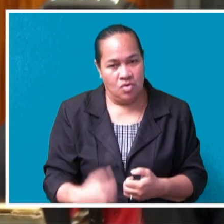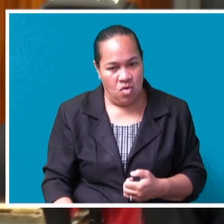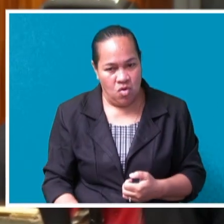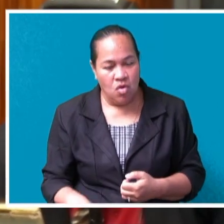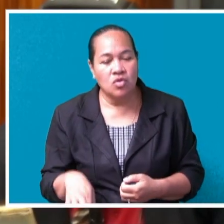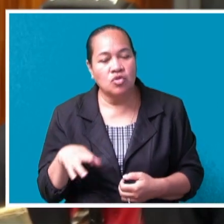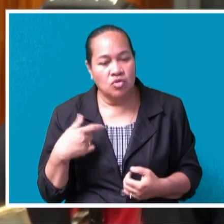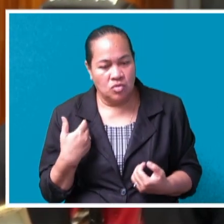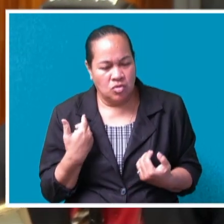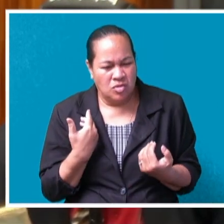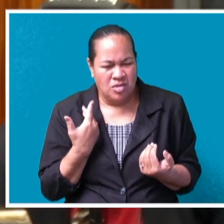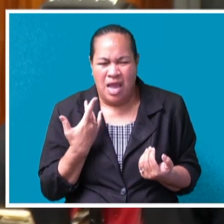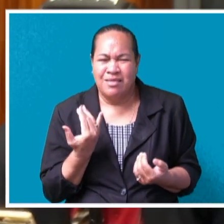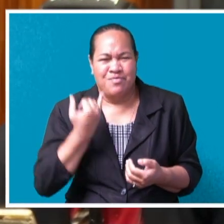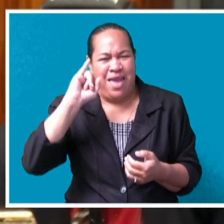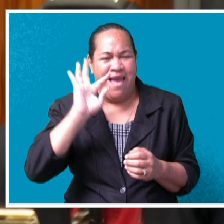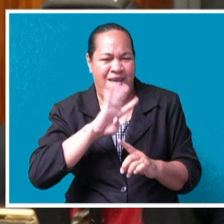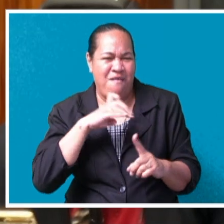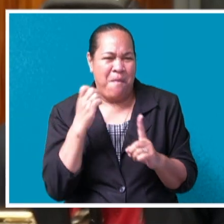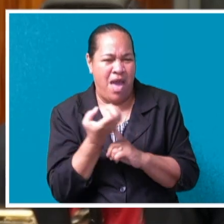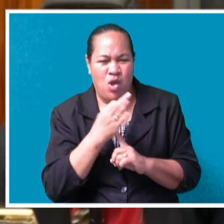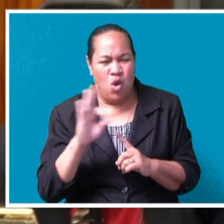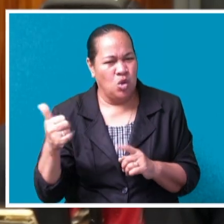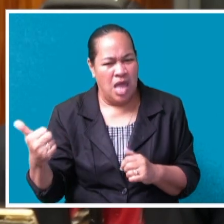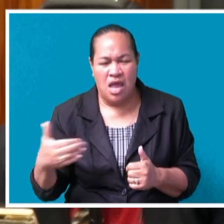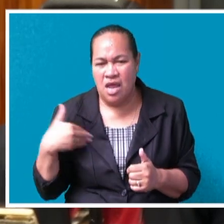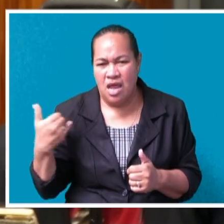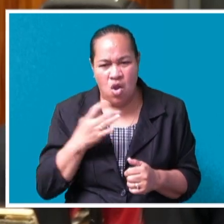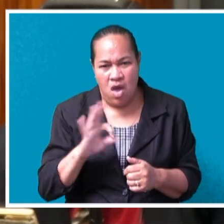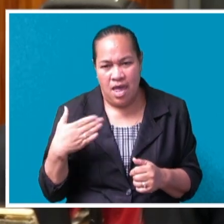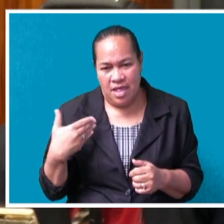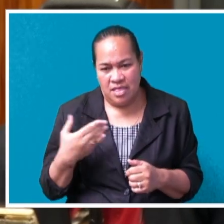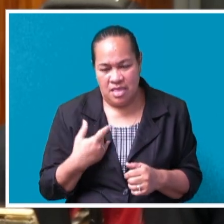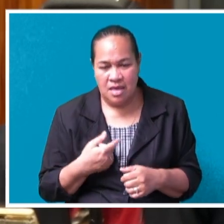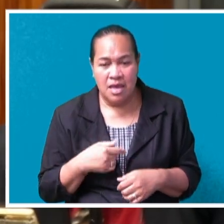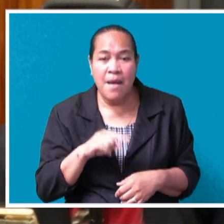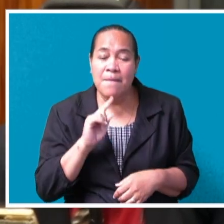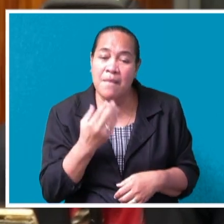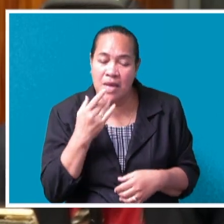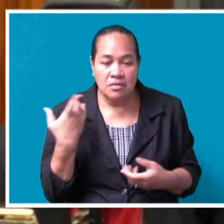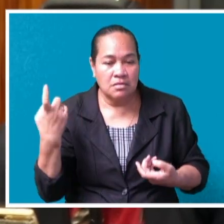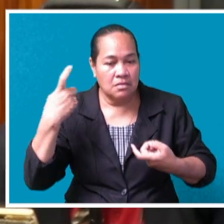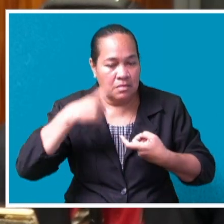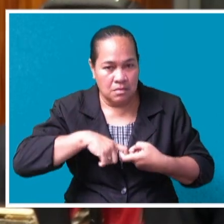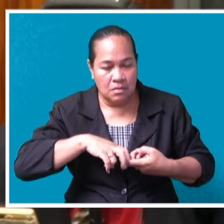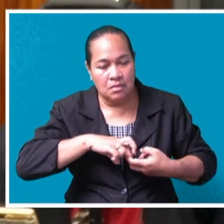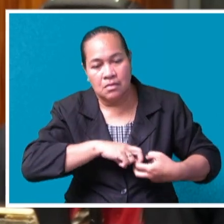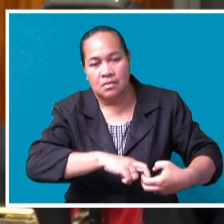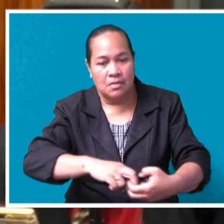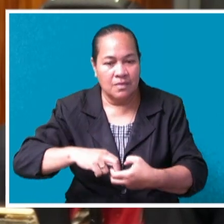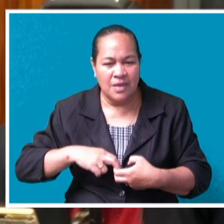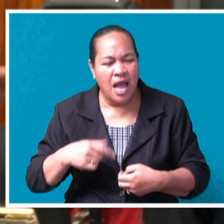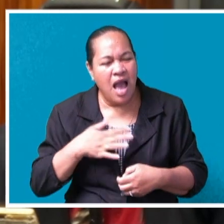toxic environment for our development as a country and as a people. But I would suggest, Honorable